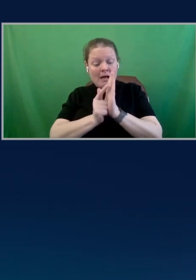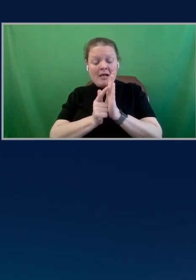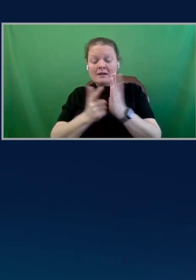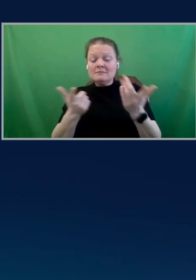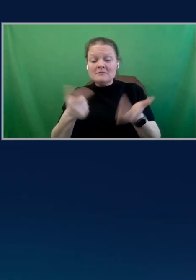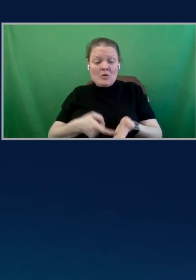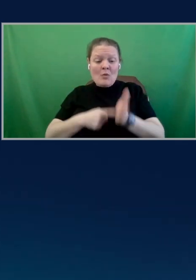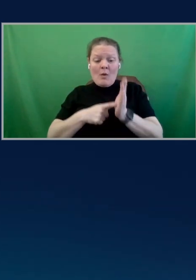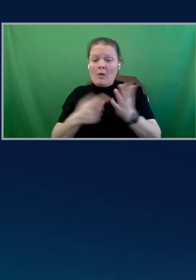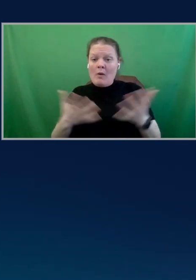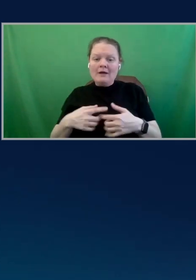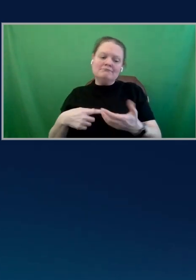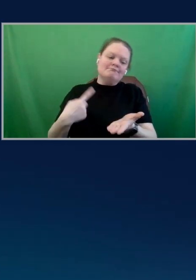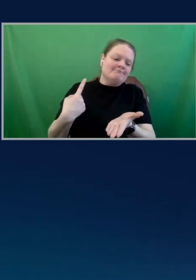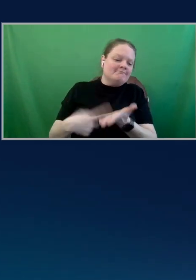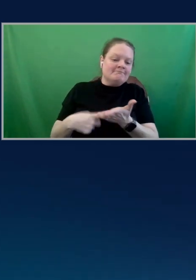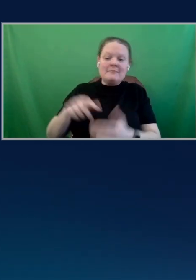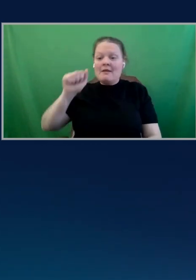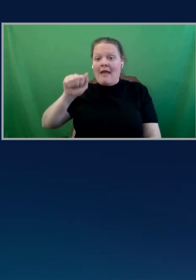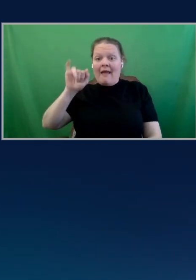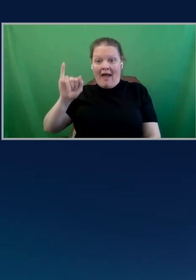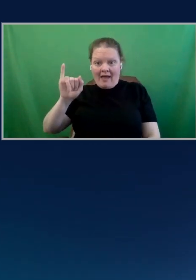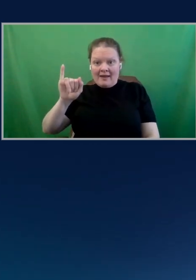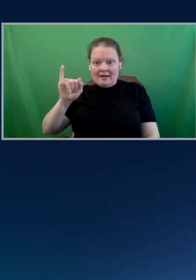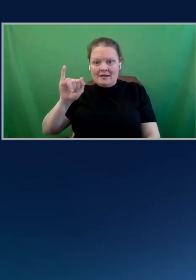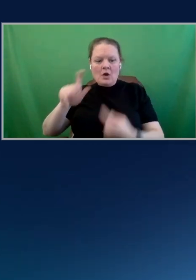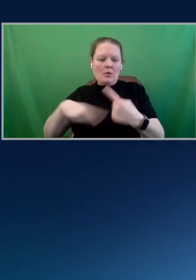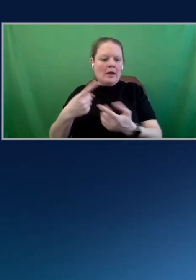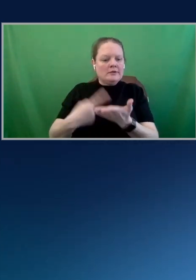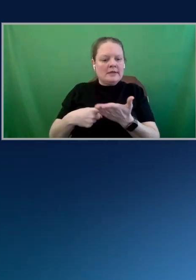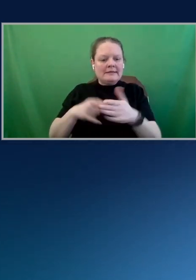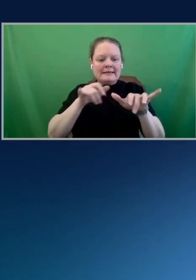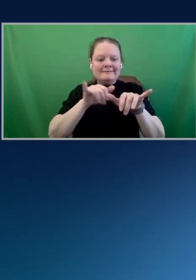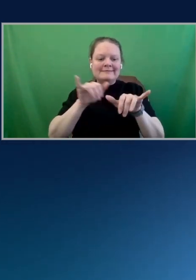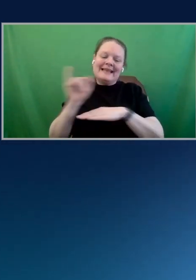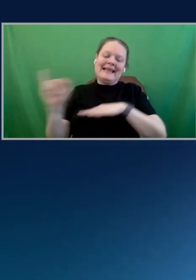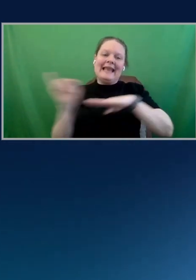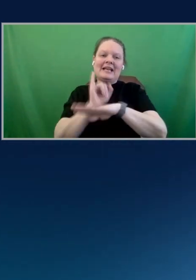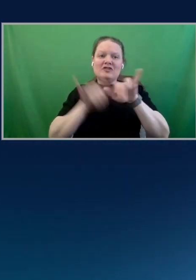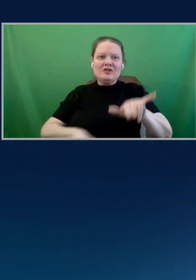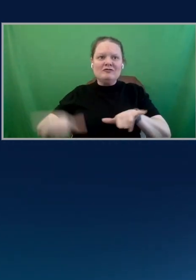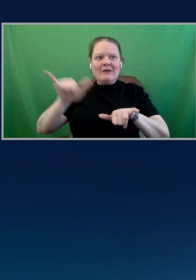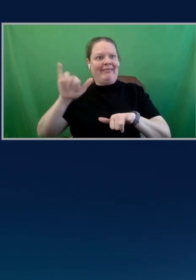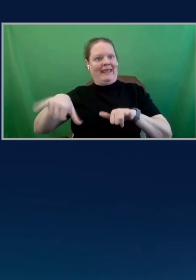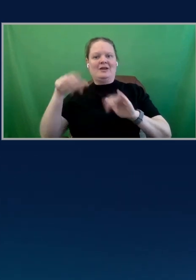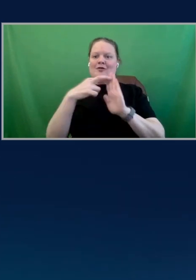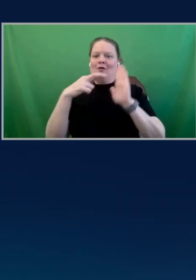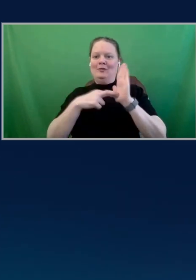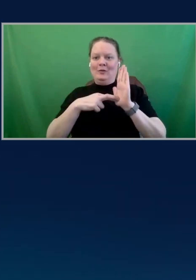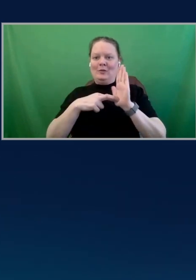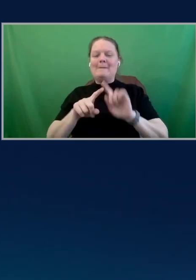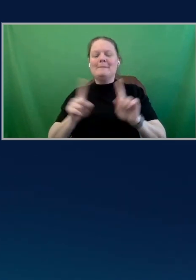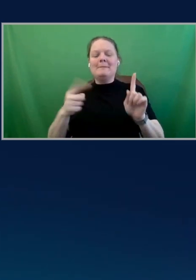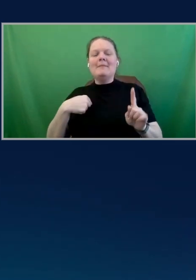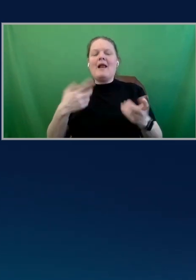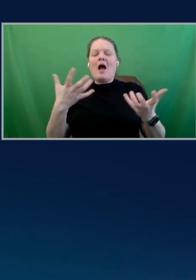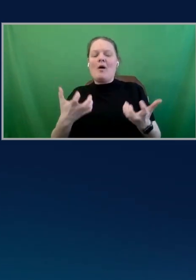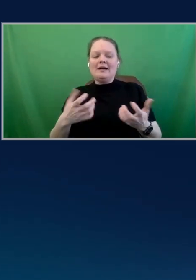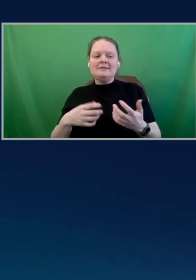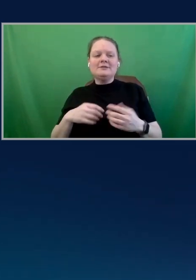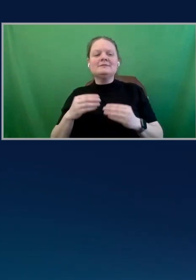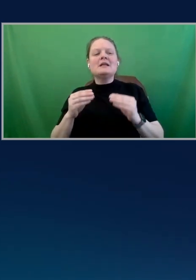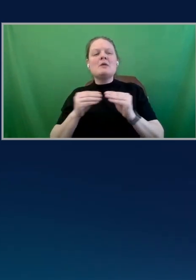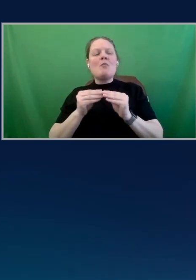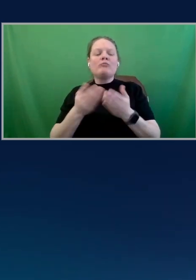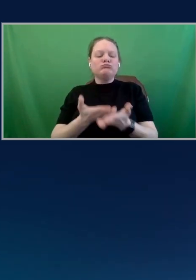talk about AI when you're talking about industry trends. That is the rule. But I want to take it a little bit broader when I talk